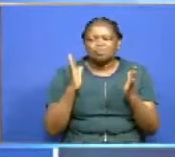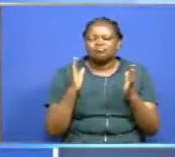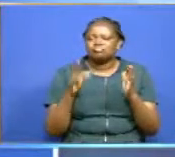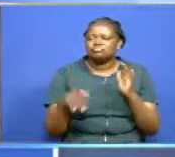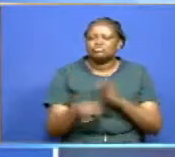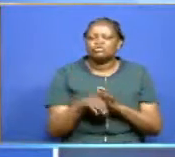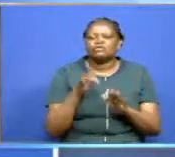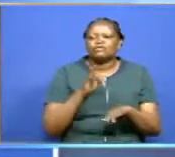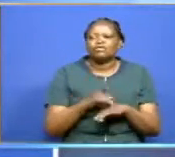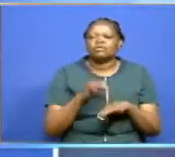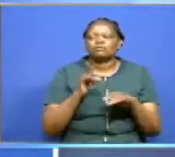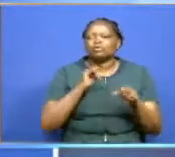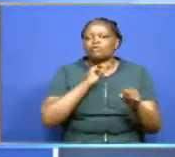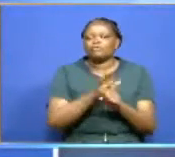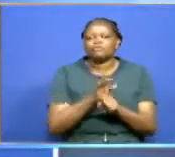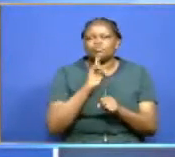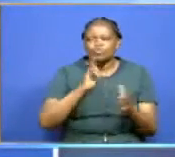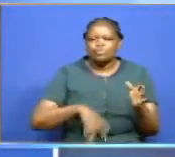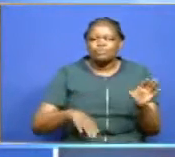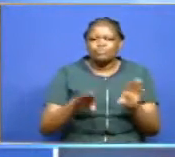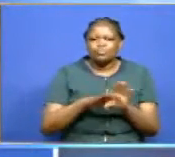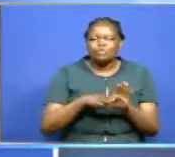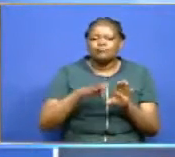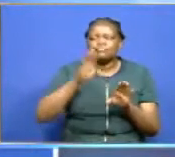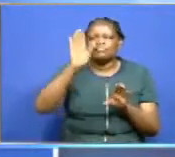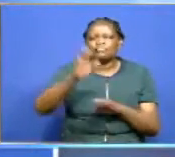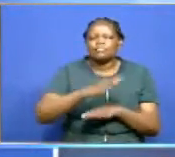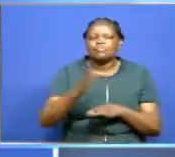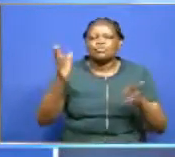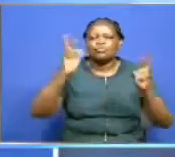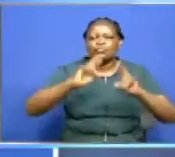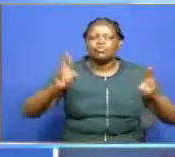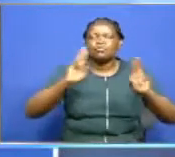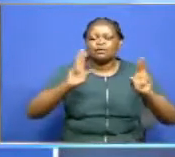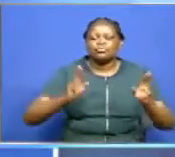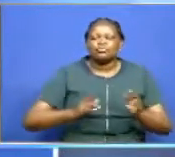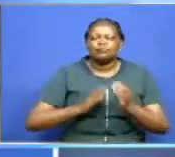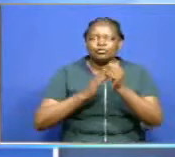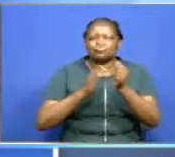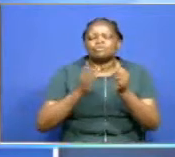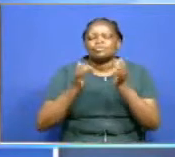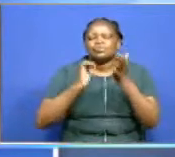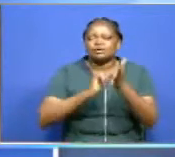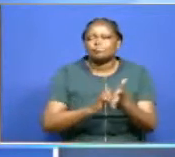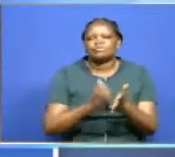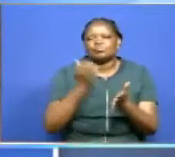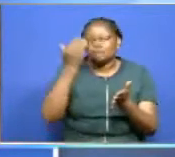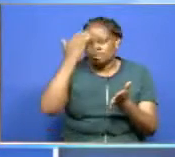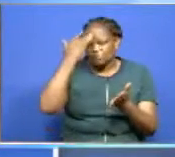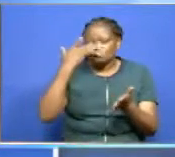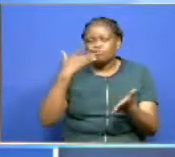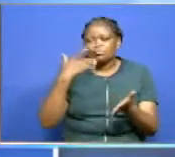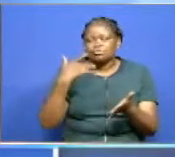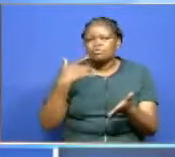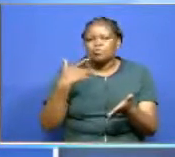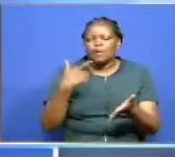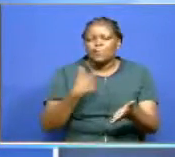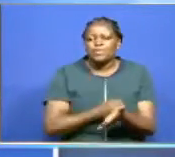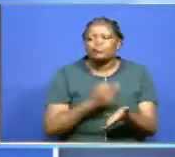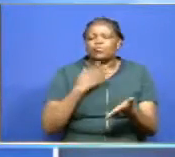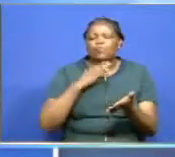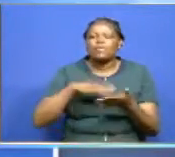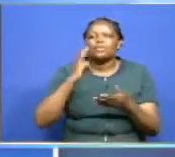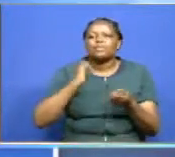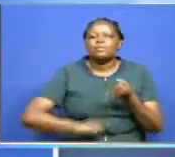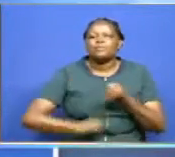COVID-19. The committee says that members of parliament were willing to lead by example by being inoculated. They further want more